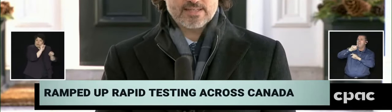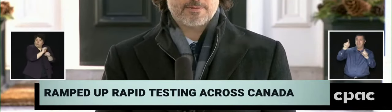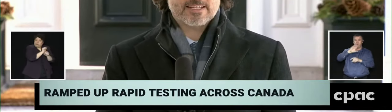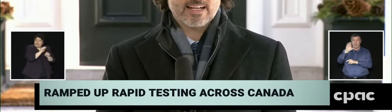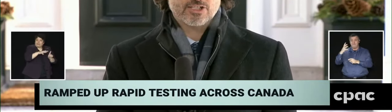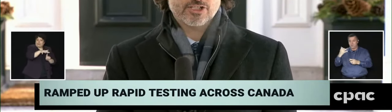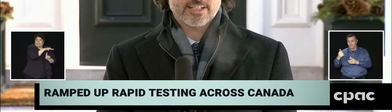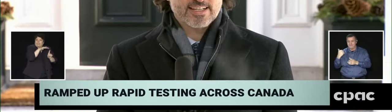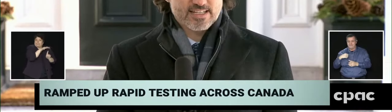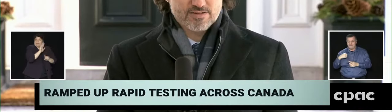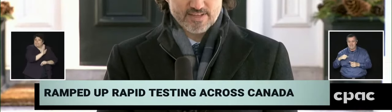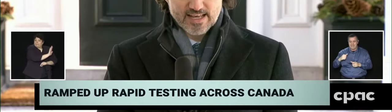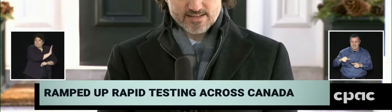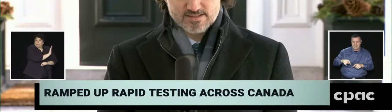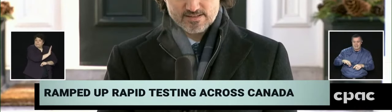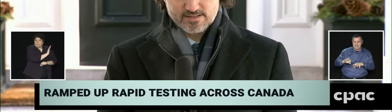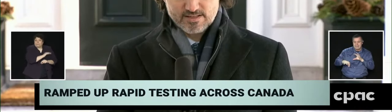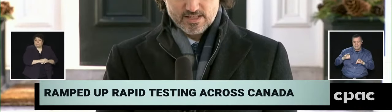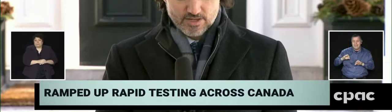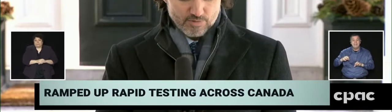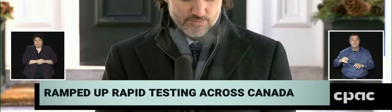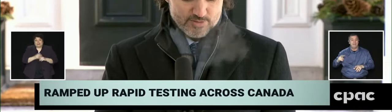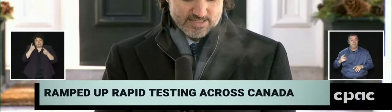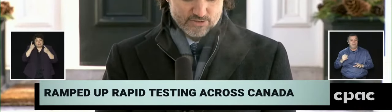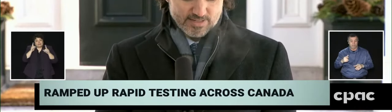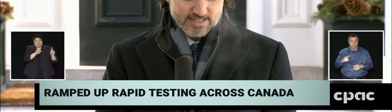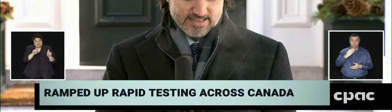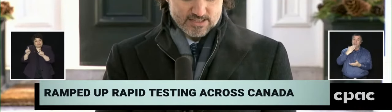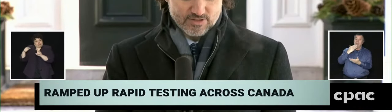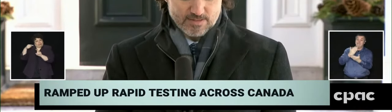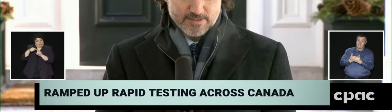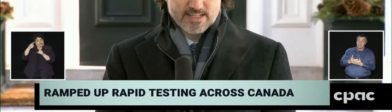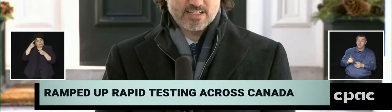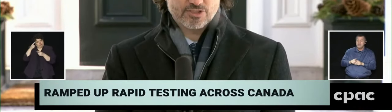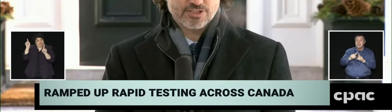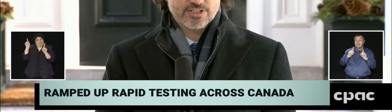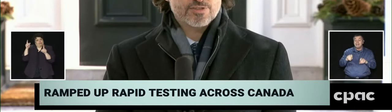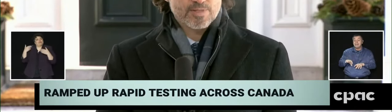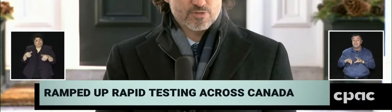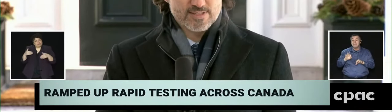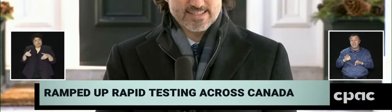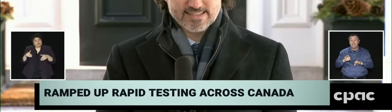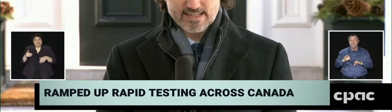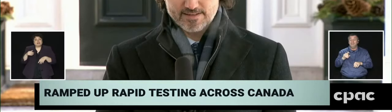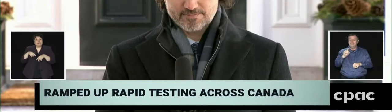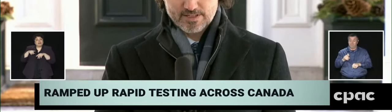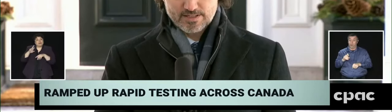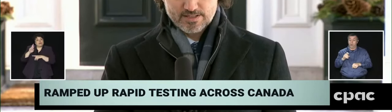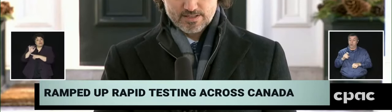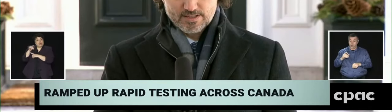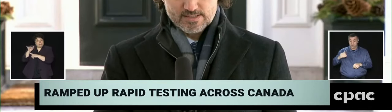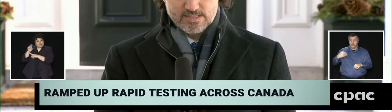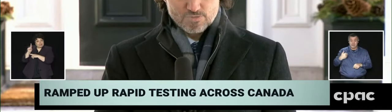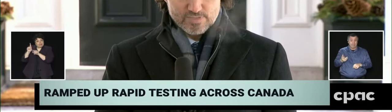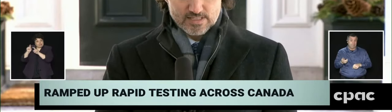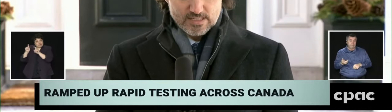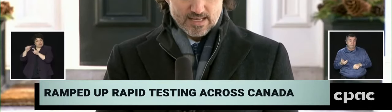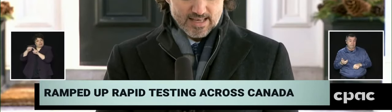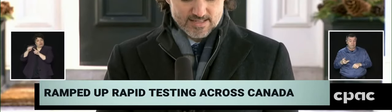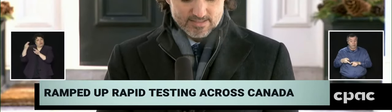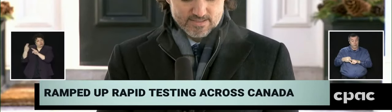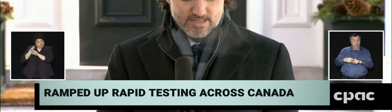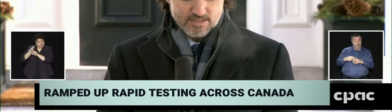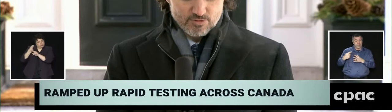Le dépistage est efficace et on veut s'assurer que les tests de dépistage soient utilisés. Ces